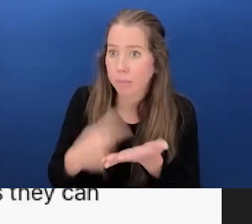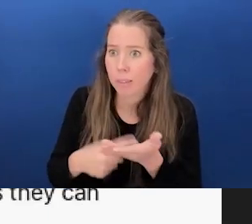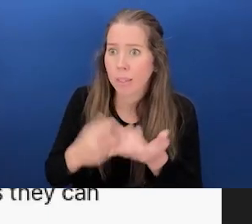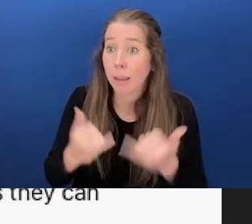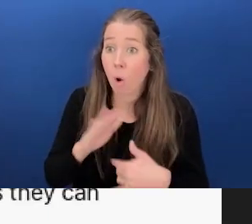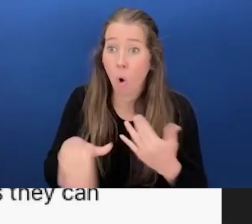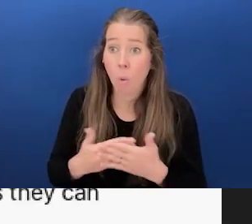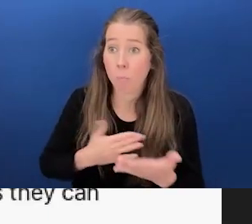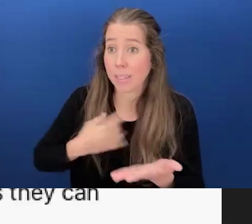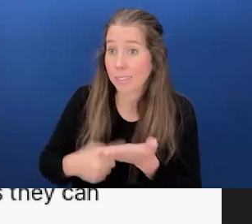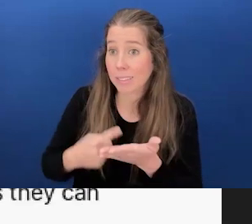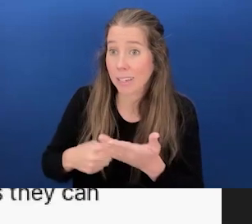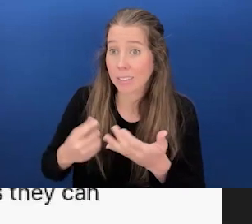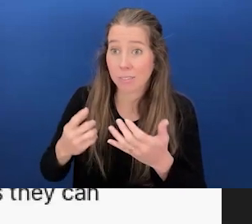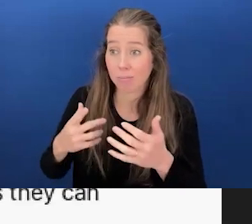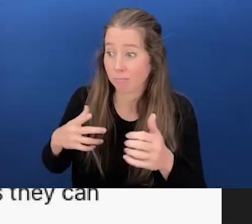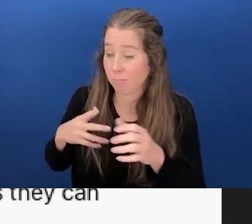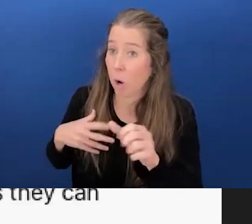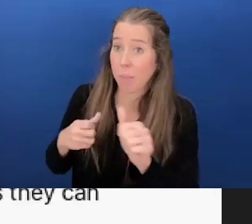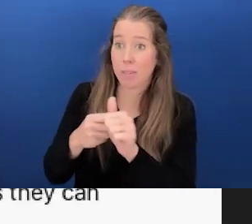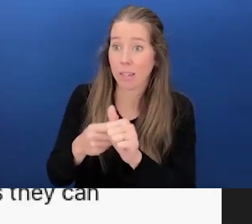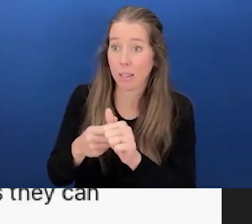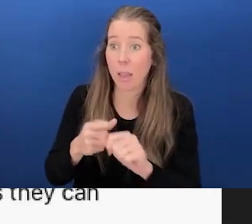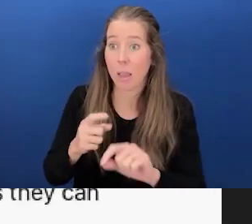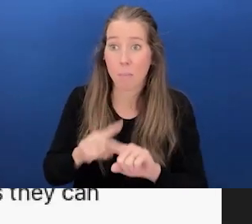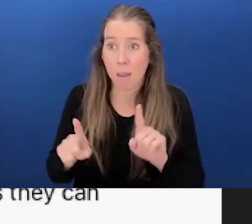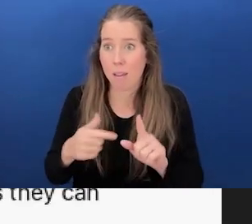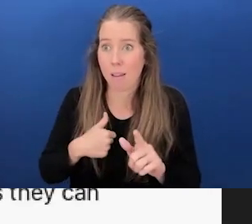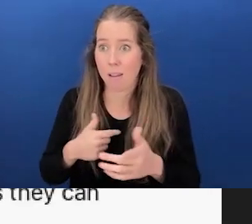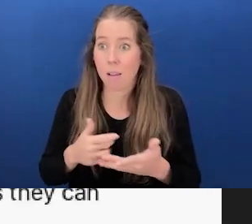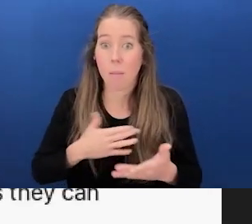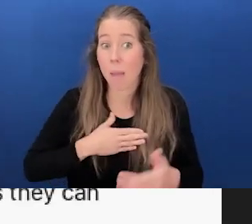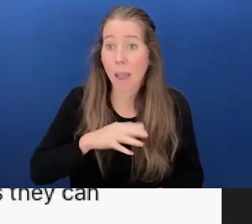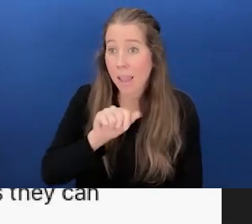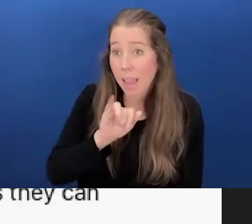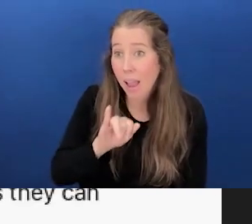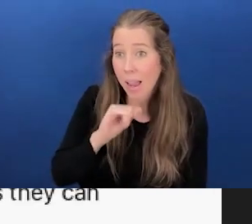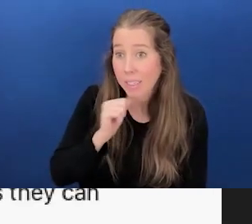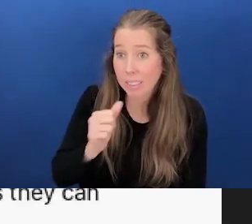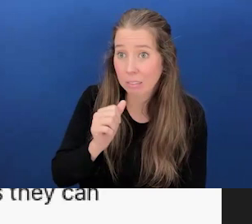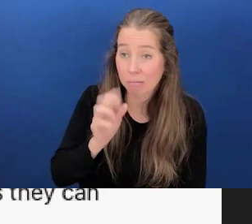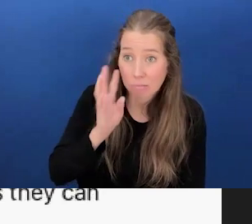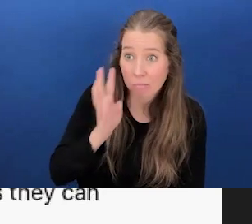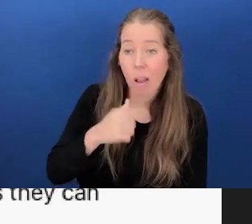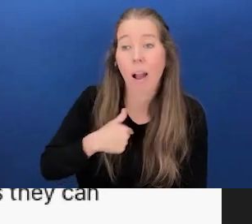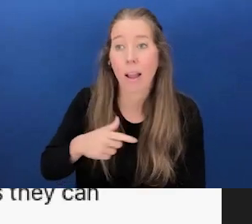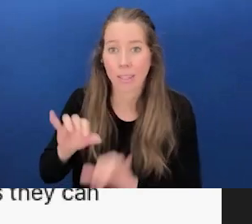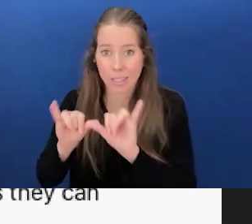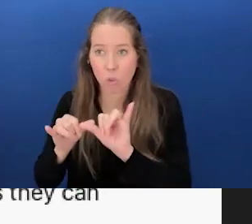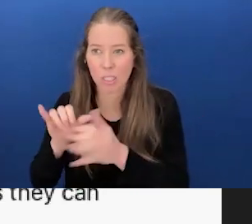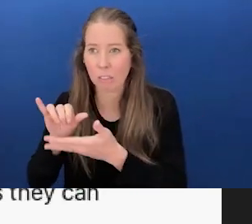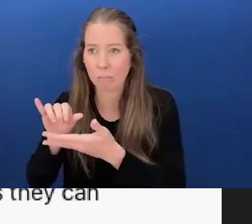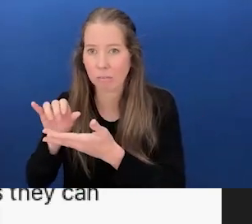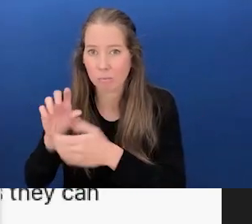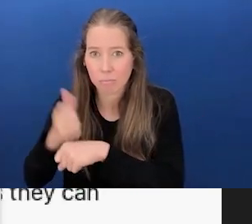stay relevant, but I am in control. I wrote them. The AI did not come up with it. I engineered the discussion.